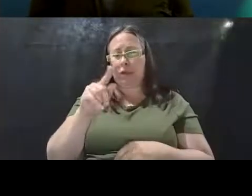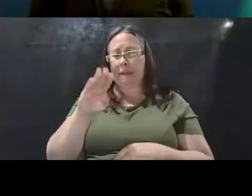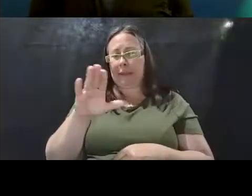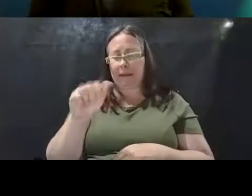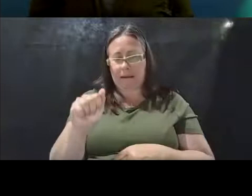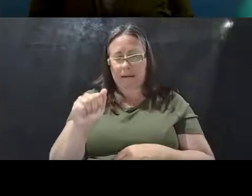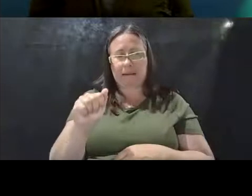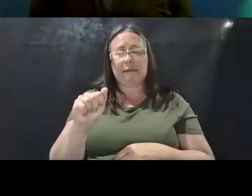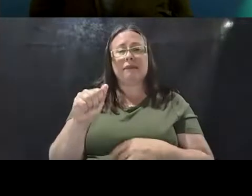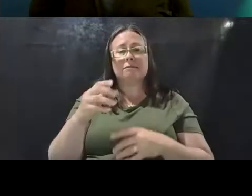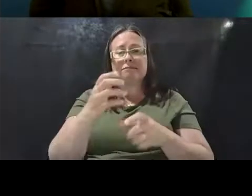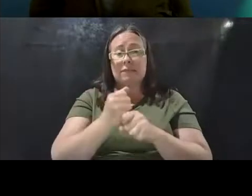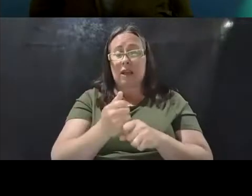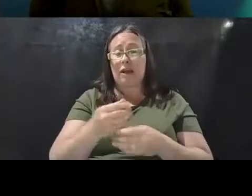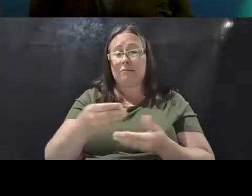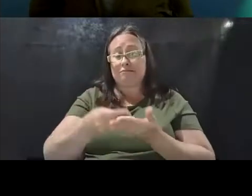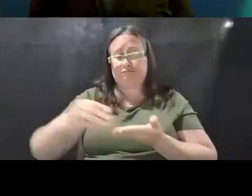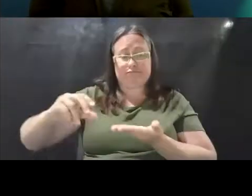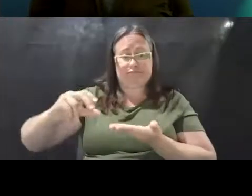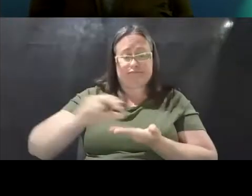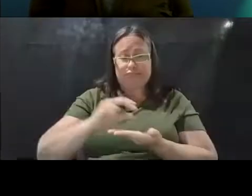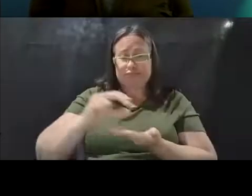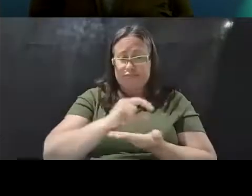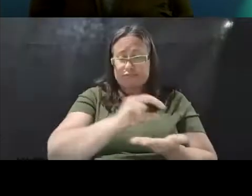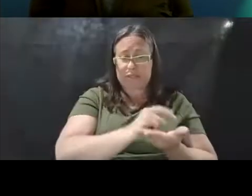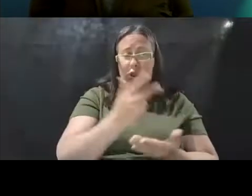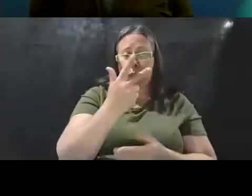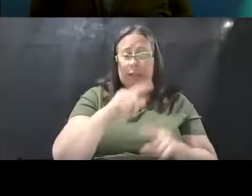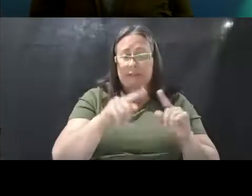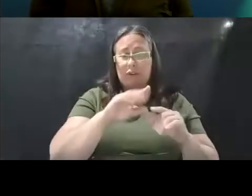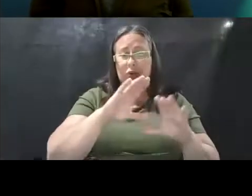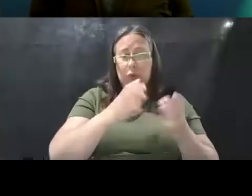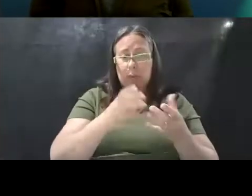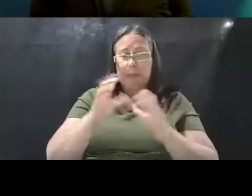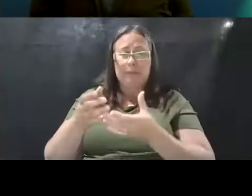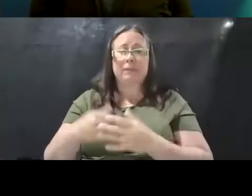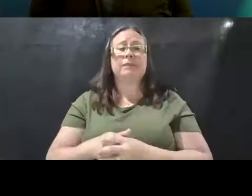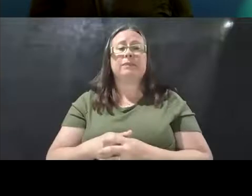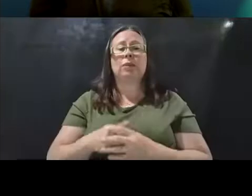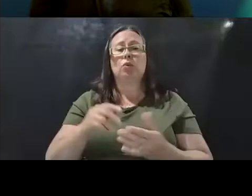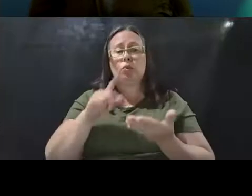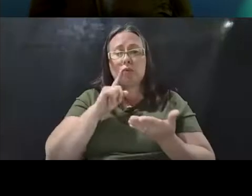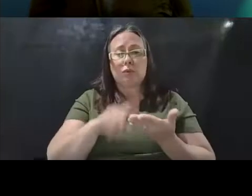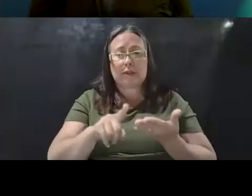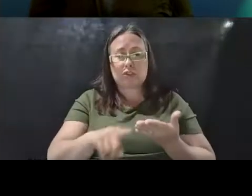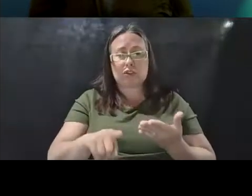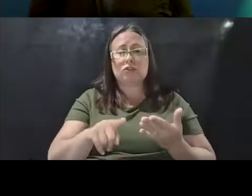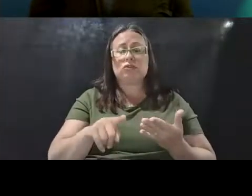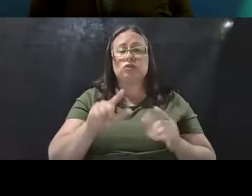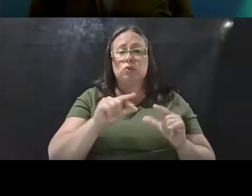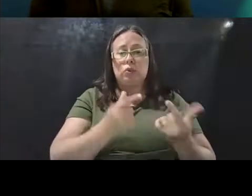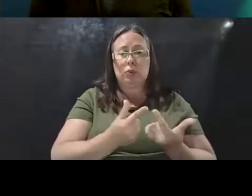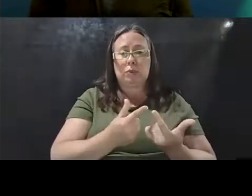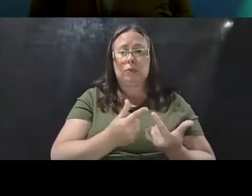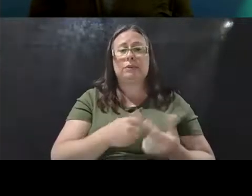from 3 different foundations, the EB Research Partnership, the Sohana Research Fund, and